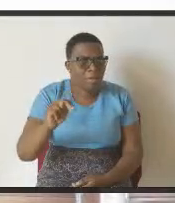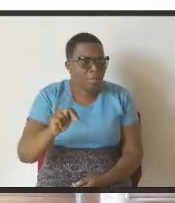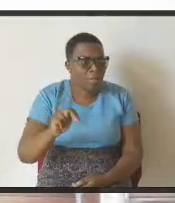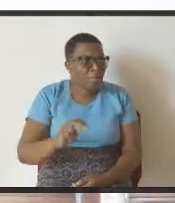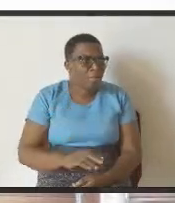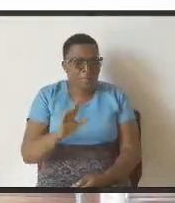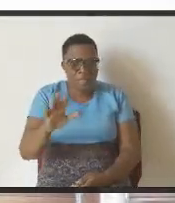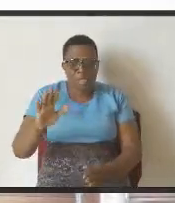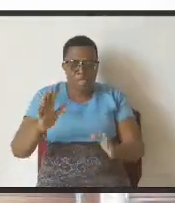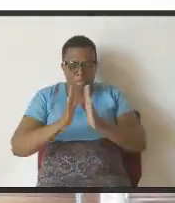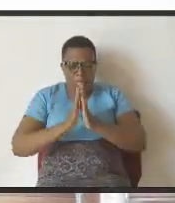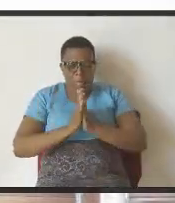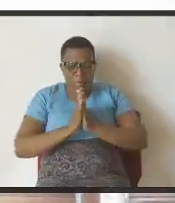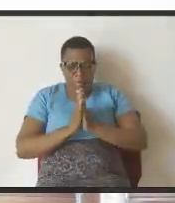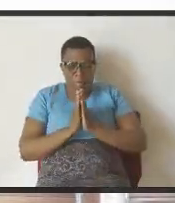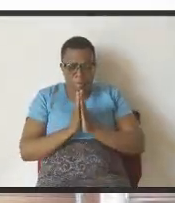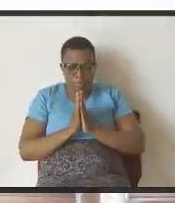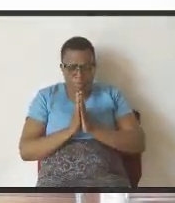Let's pray.